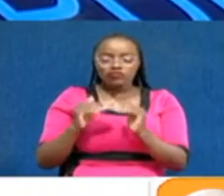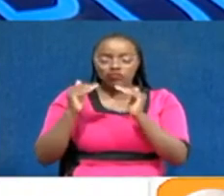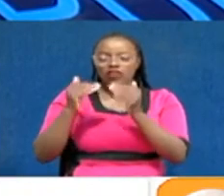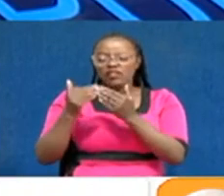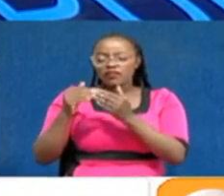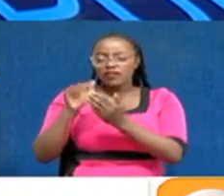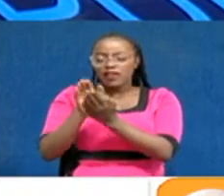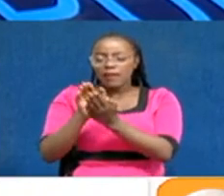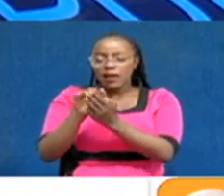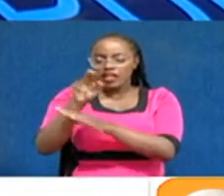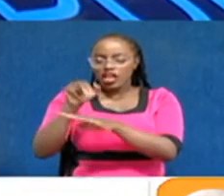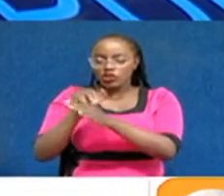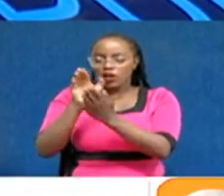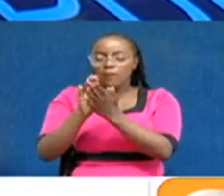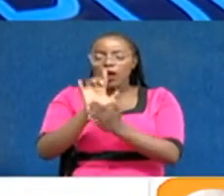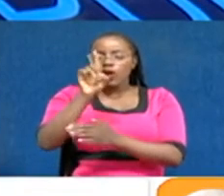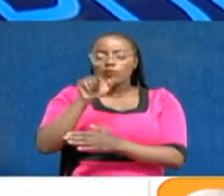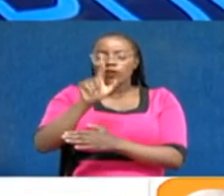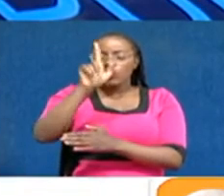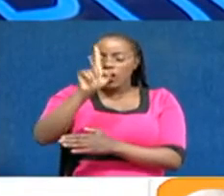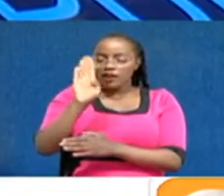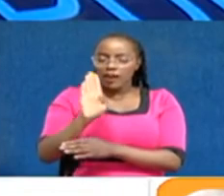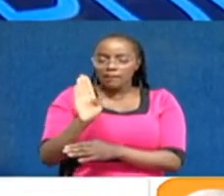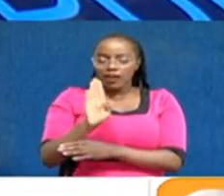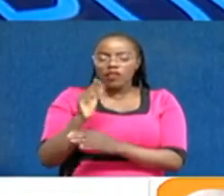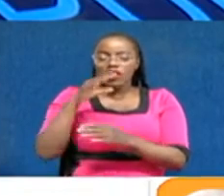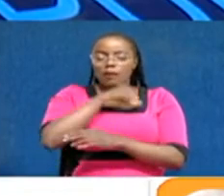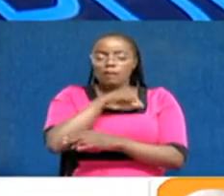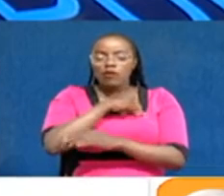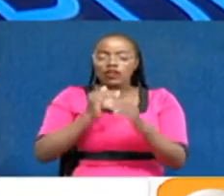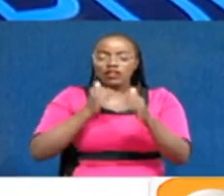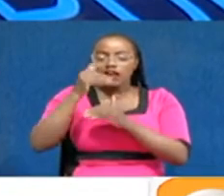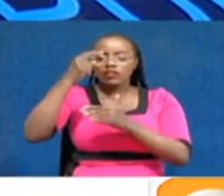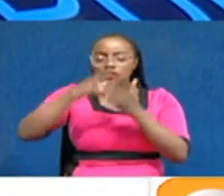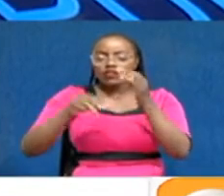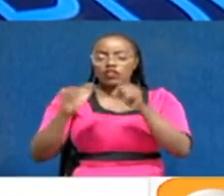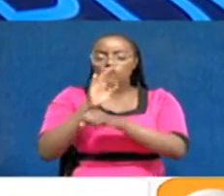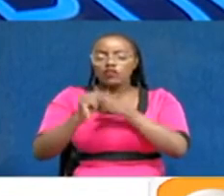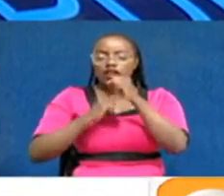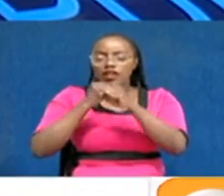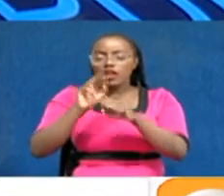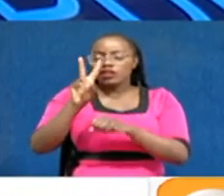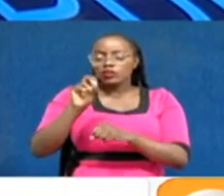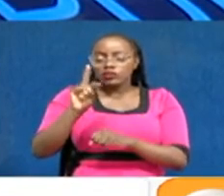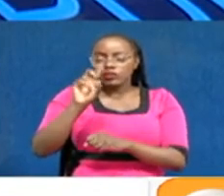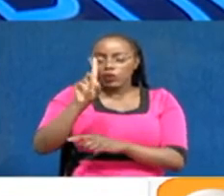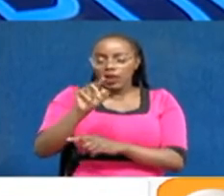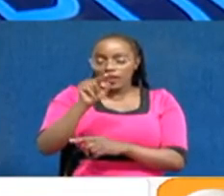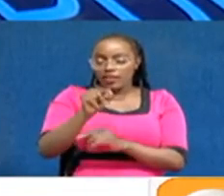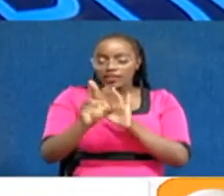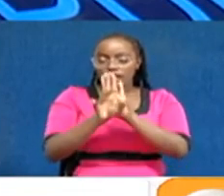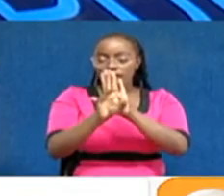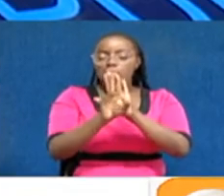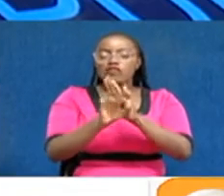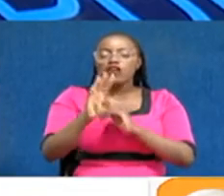Bank posted 1.1 billion shillings in profit after tax for the full year of 2021, this